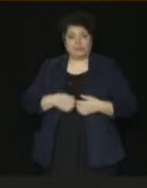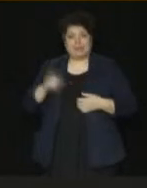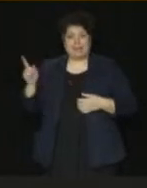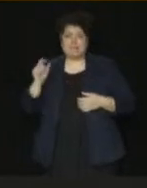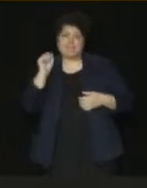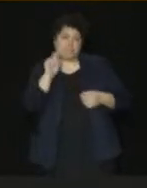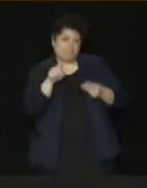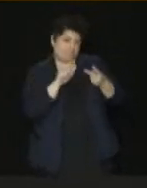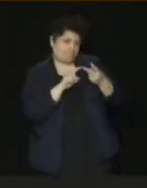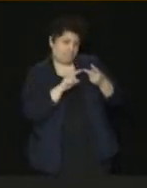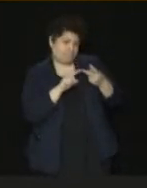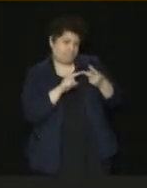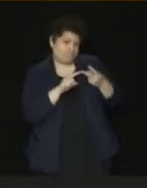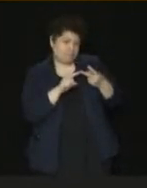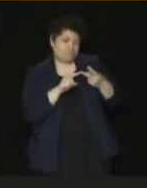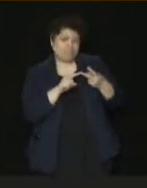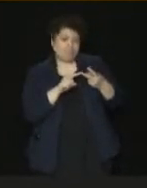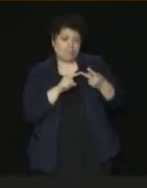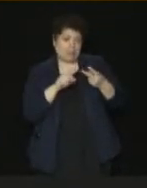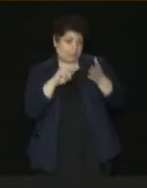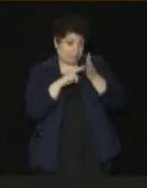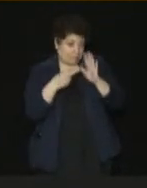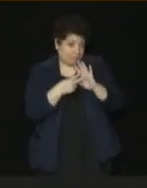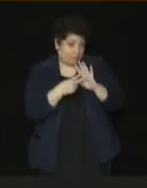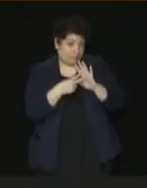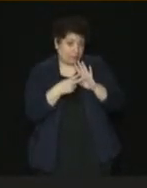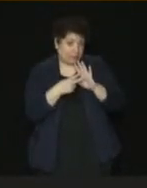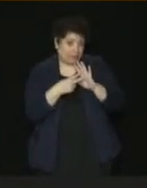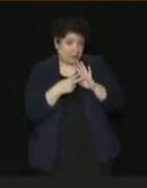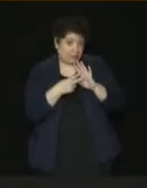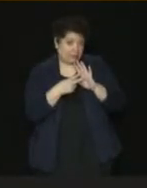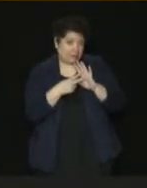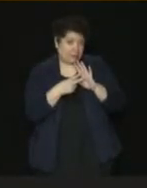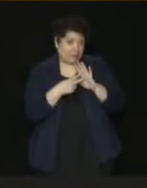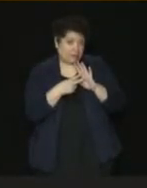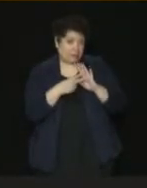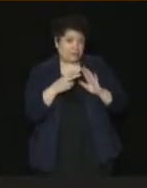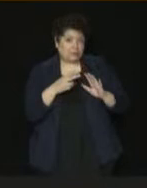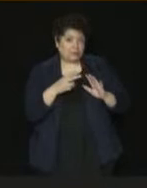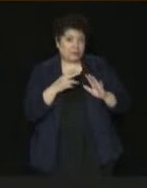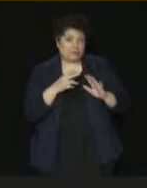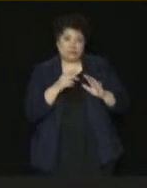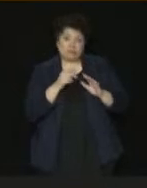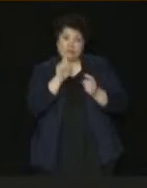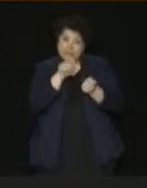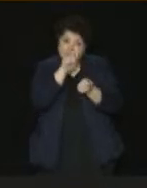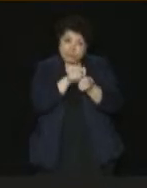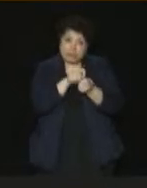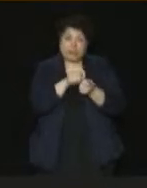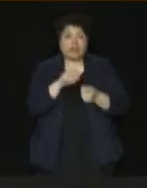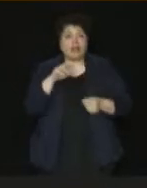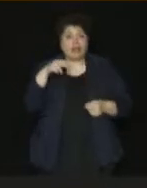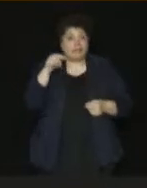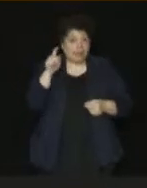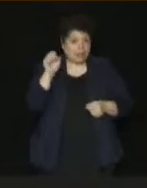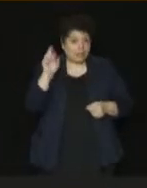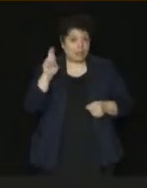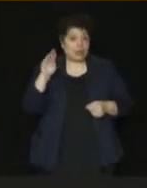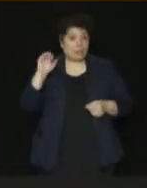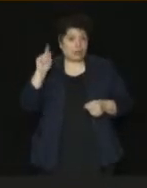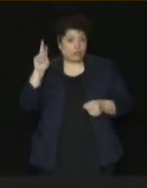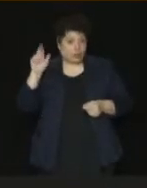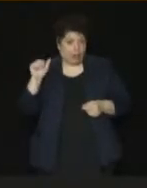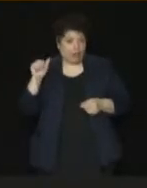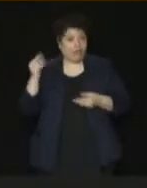that mean that we are entitled to a clear number of Pfizer Moderna vaccines? And